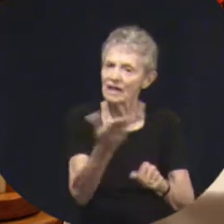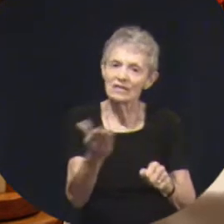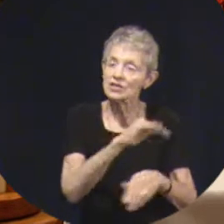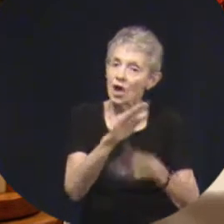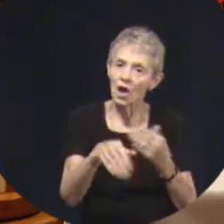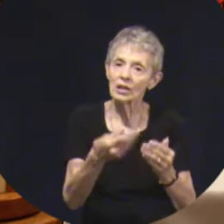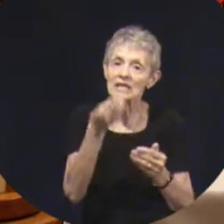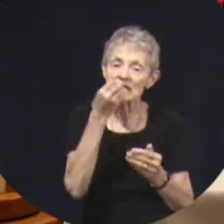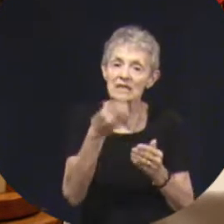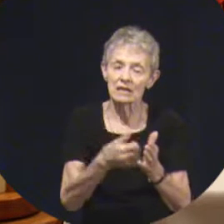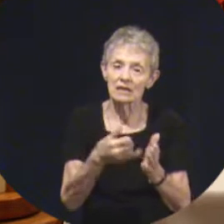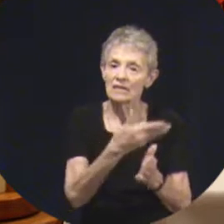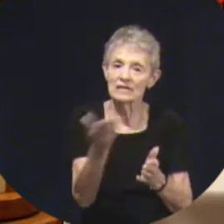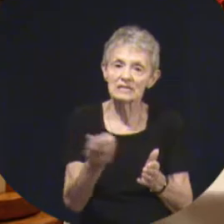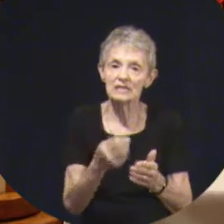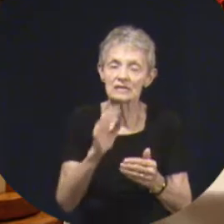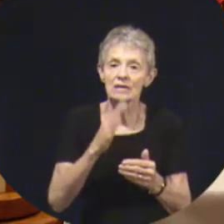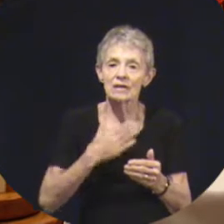he himself took bread,